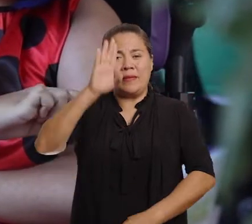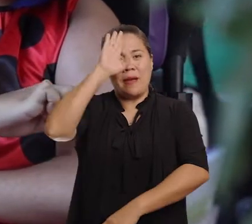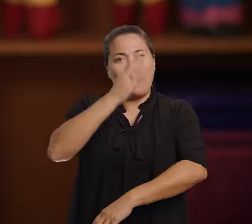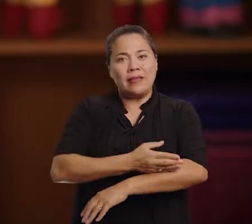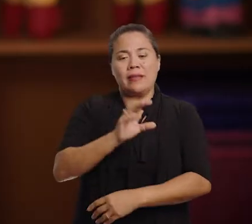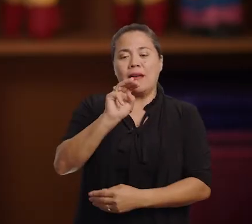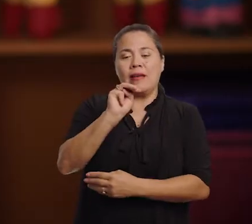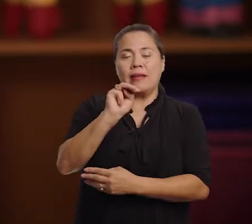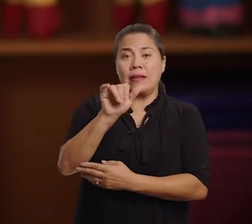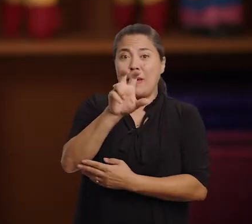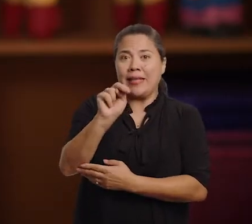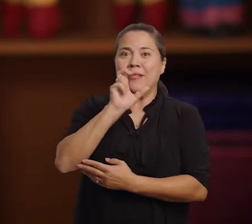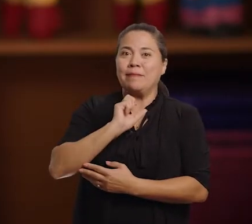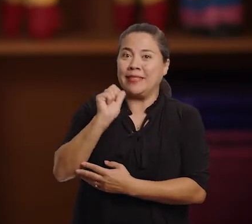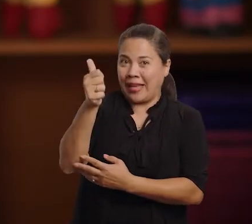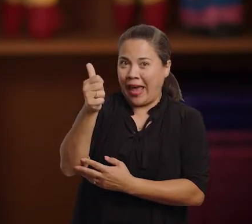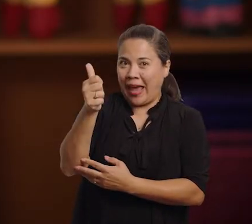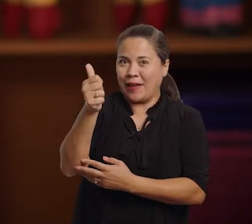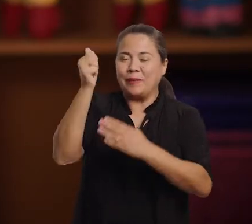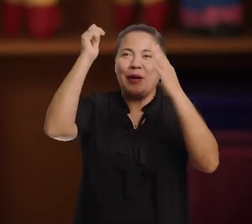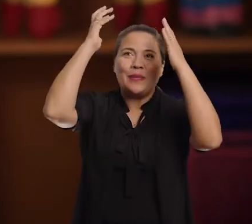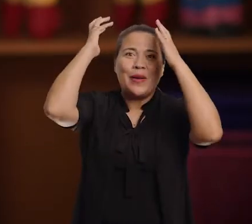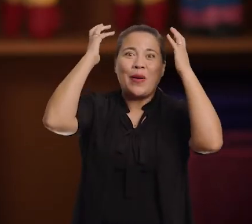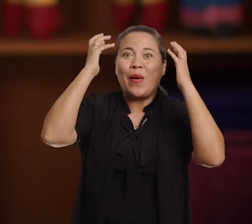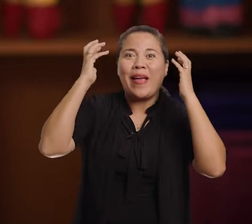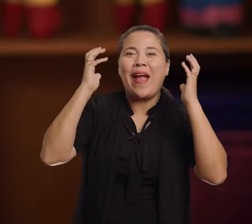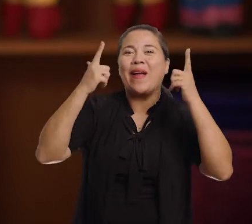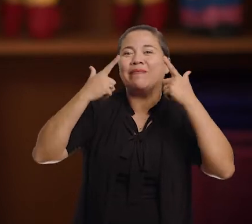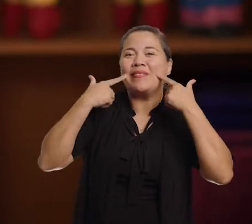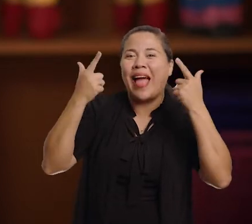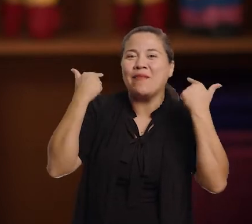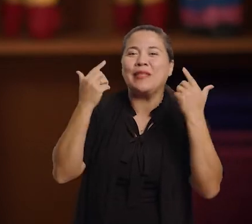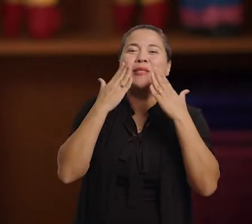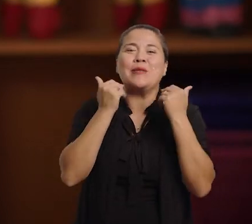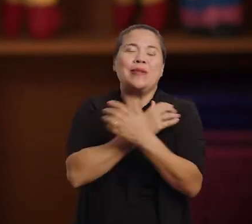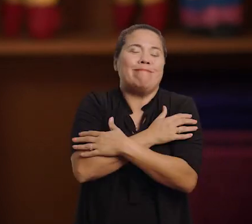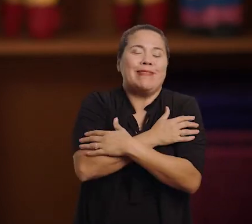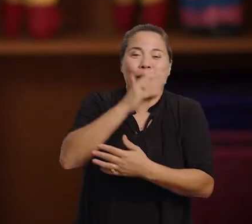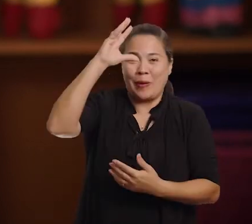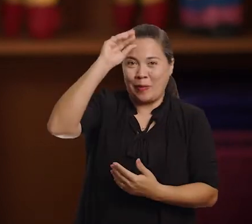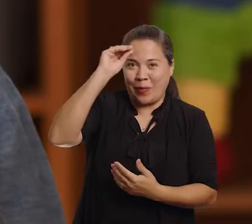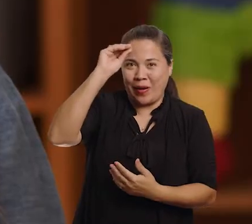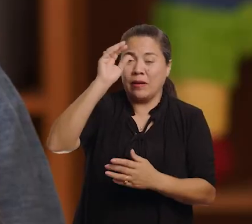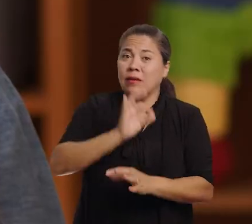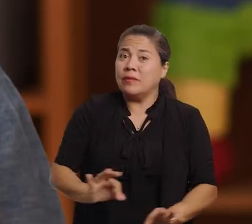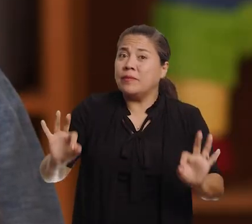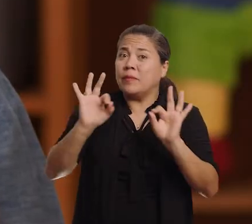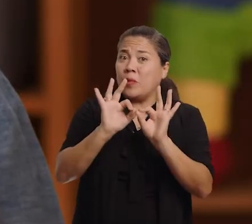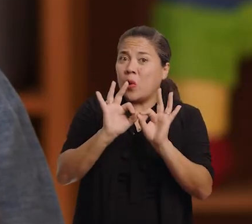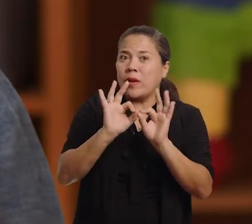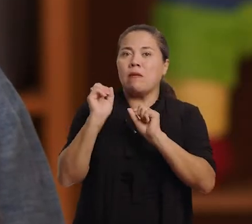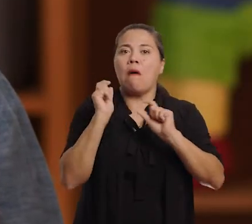My son Mason is 10 years old and he's a curly-haired, laughing cuddle bear of a boy. What's really